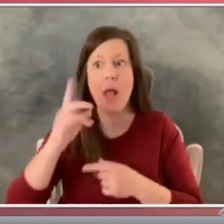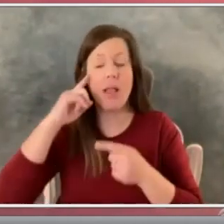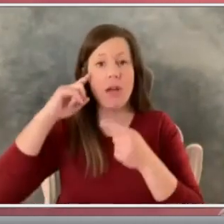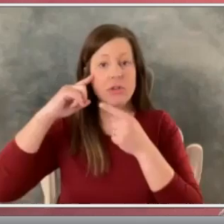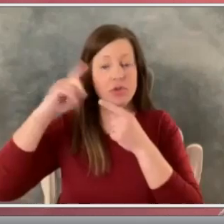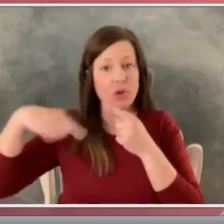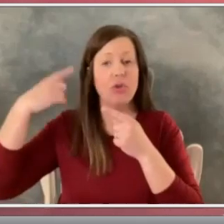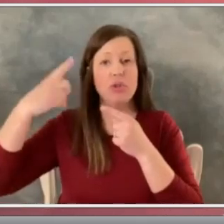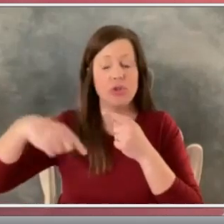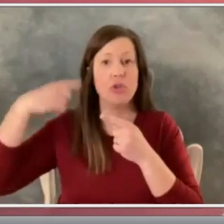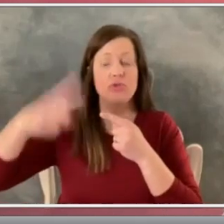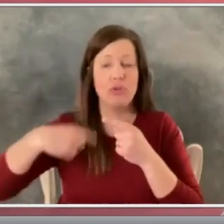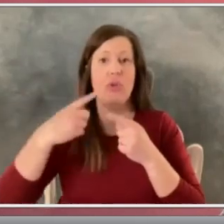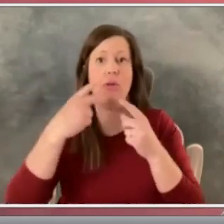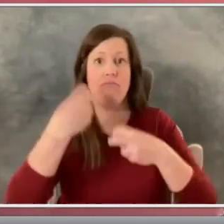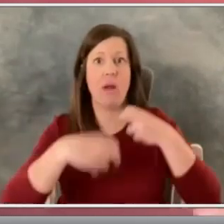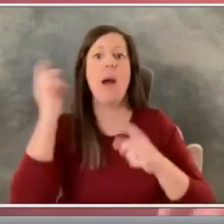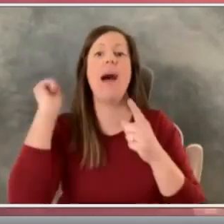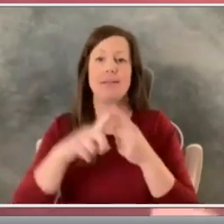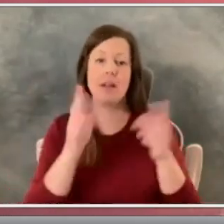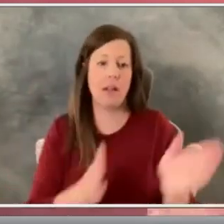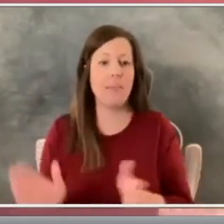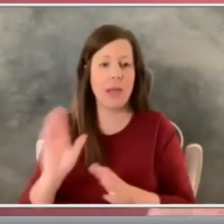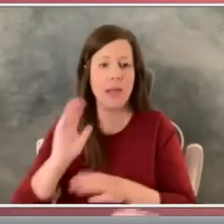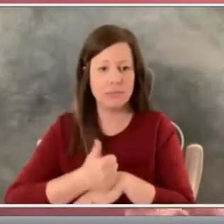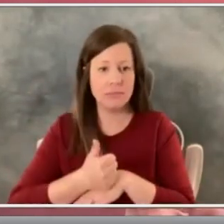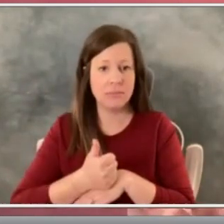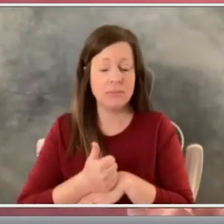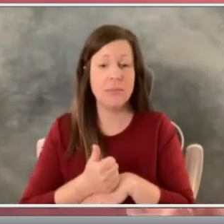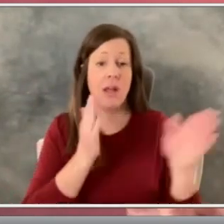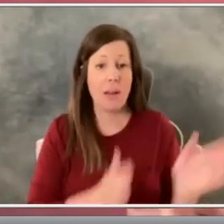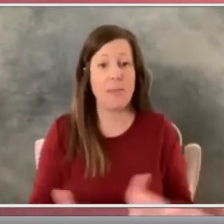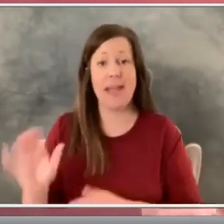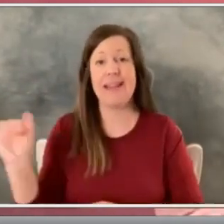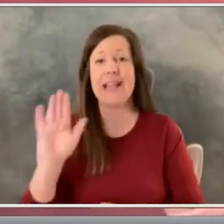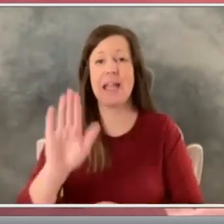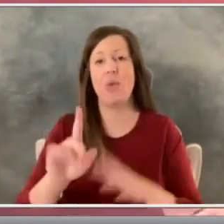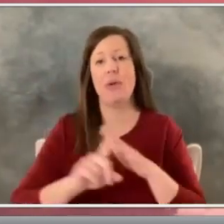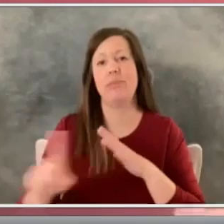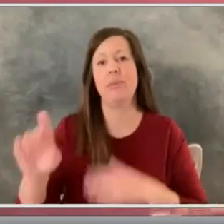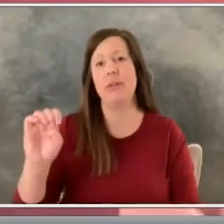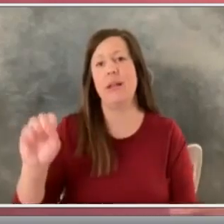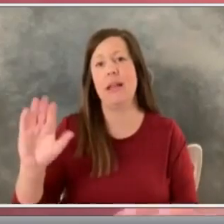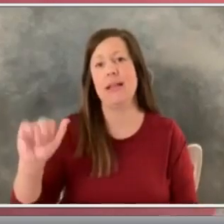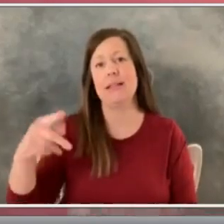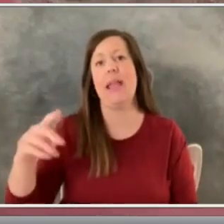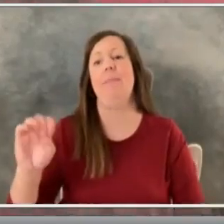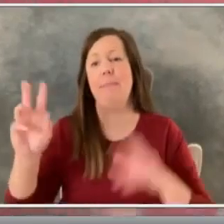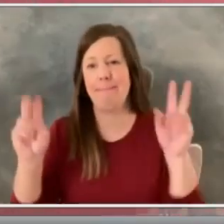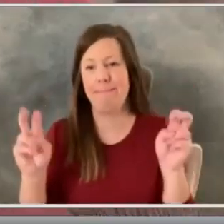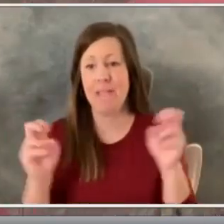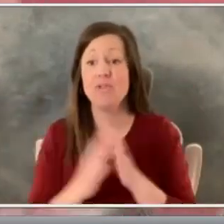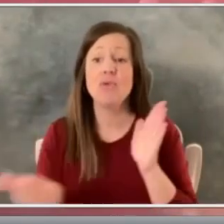problems until you have a plan. And the plan is your escape door. So again, cognitive